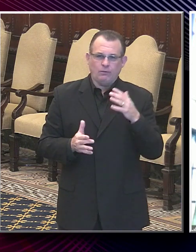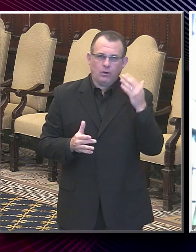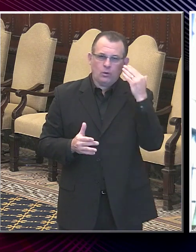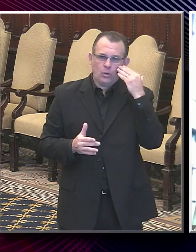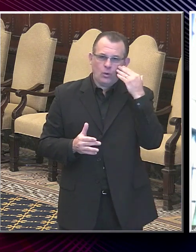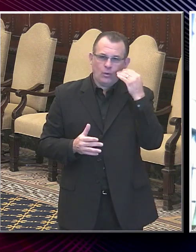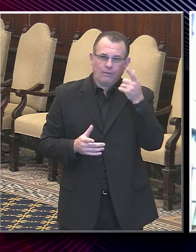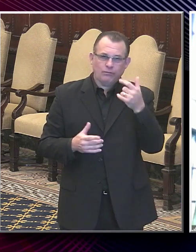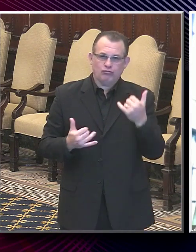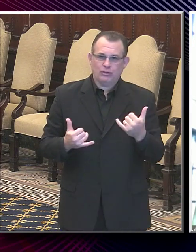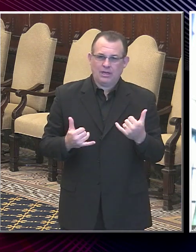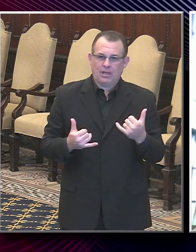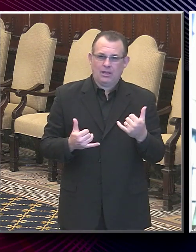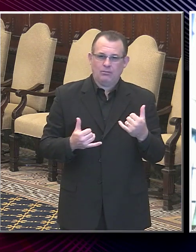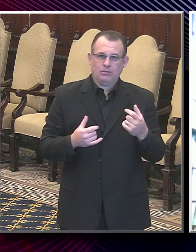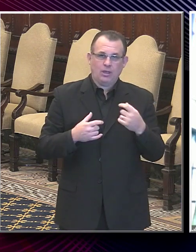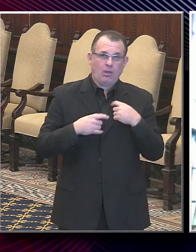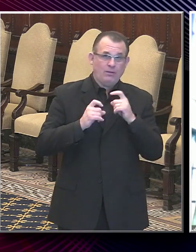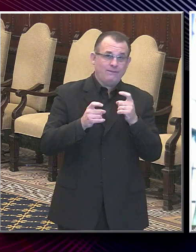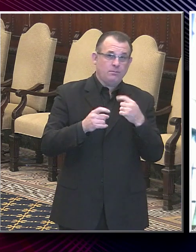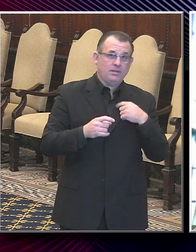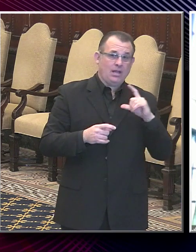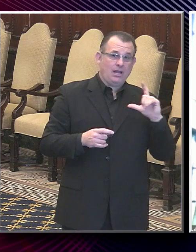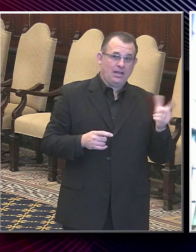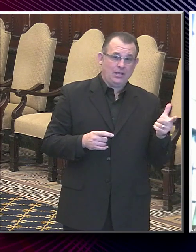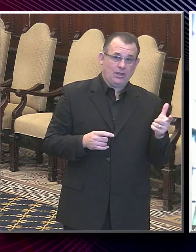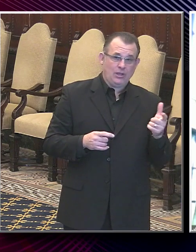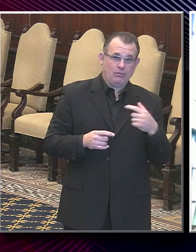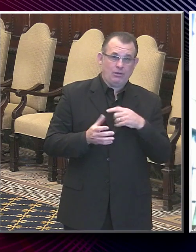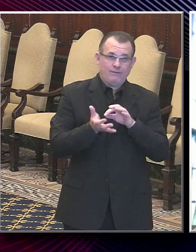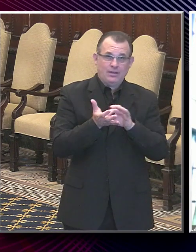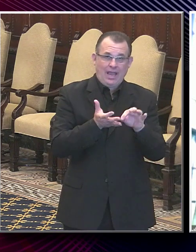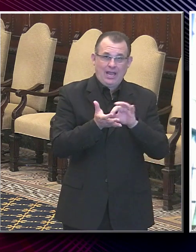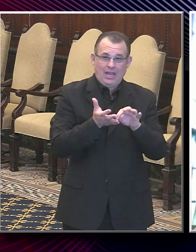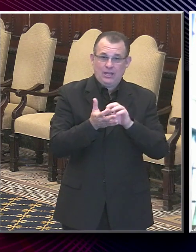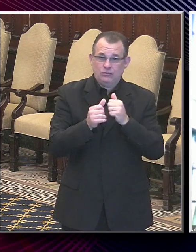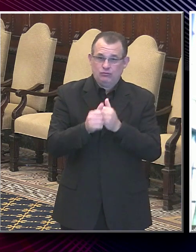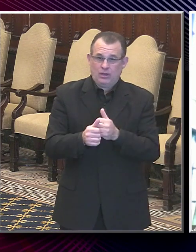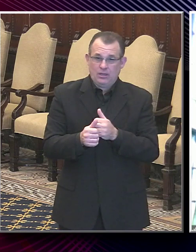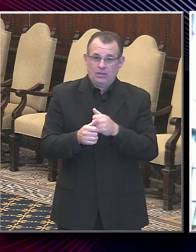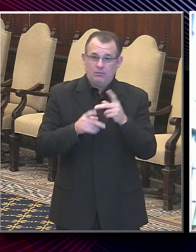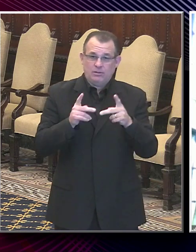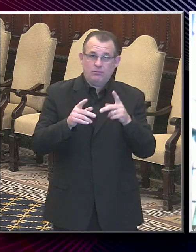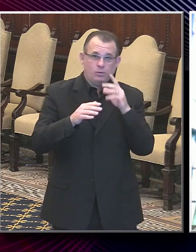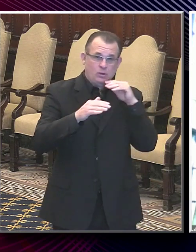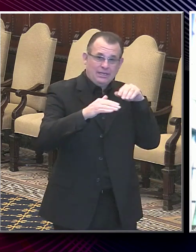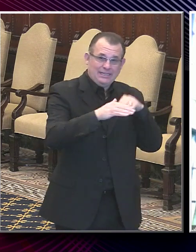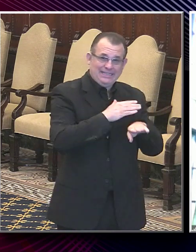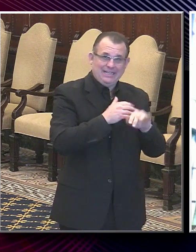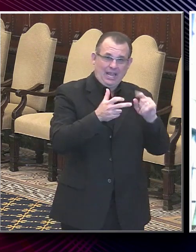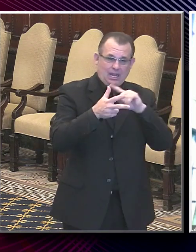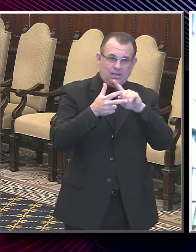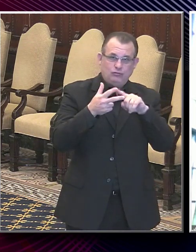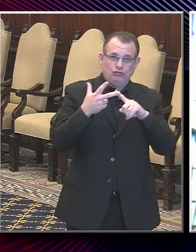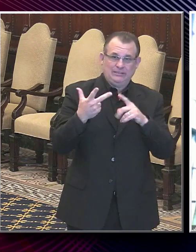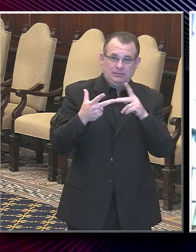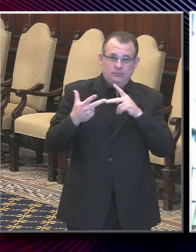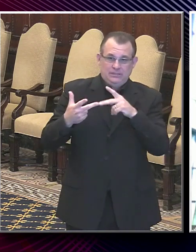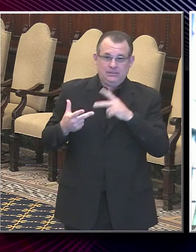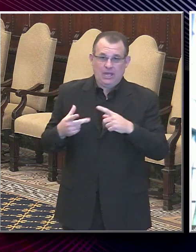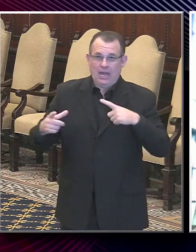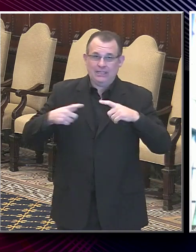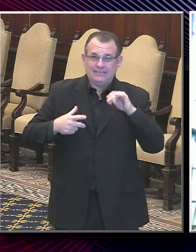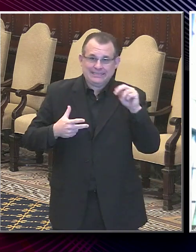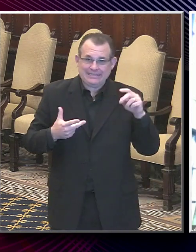for me, but have you kept track of how many people went into those? The Holiday Inn was, like you said,